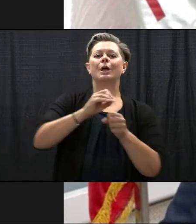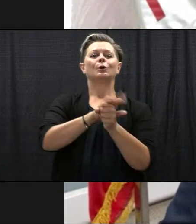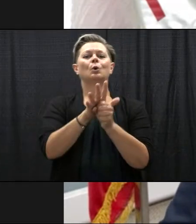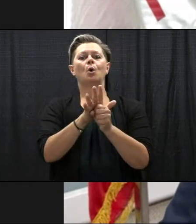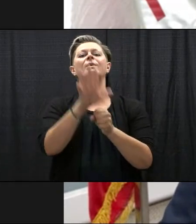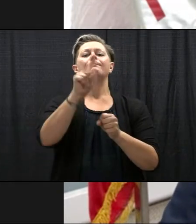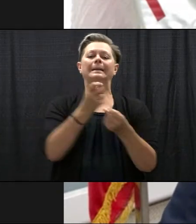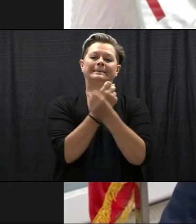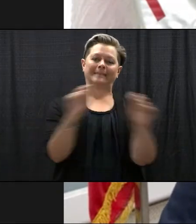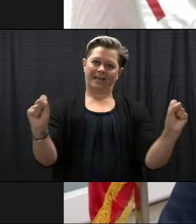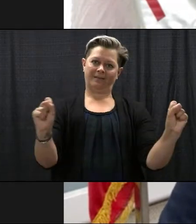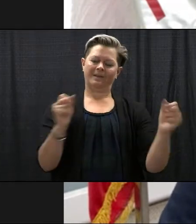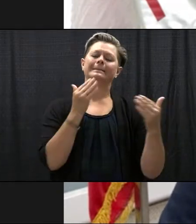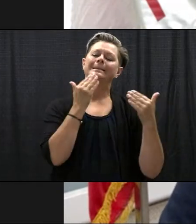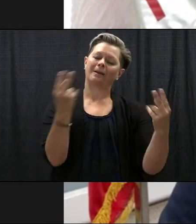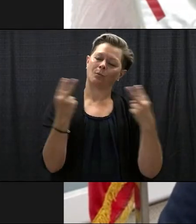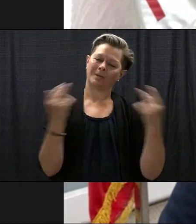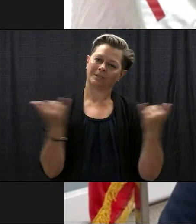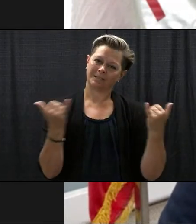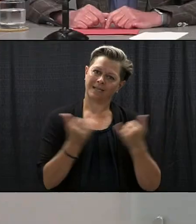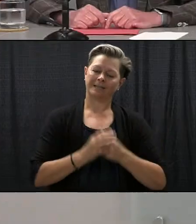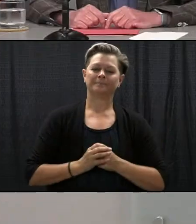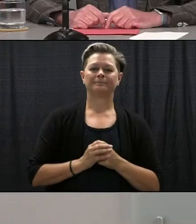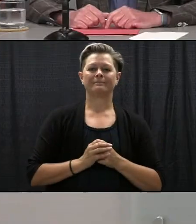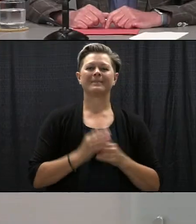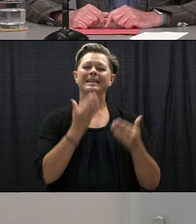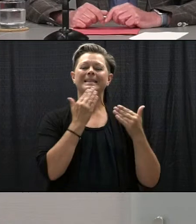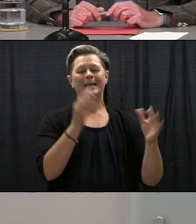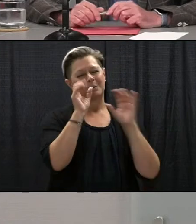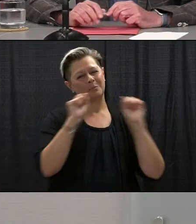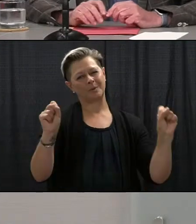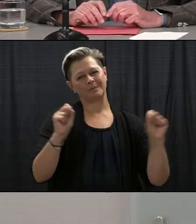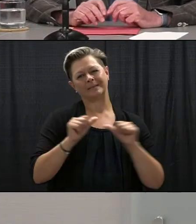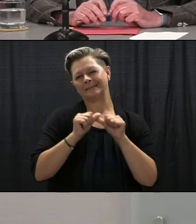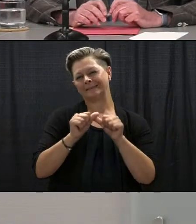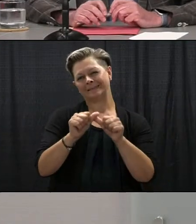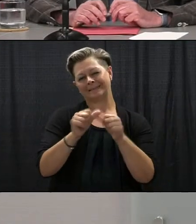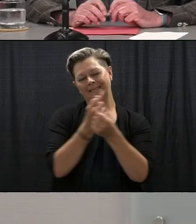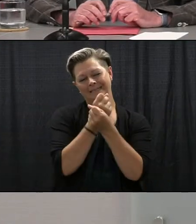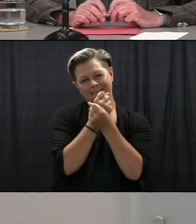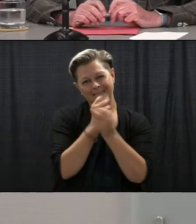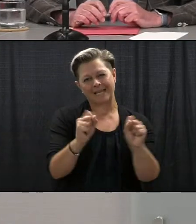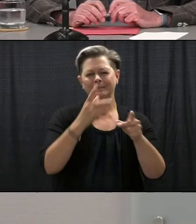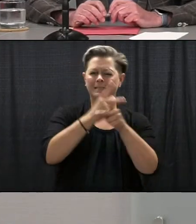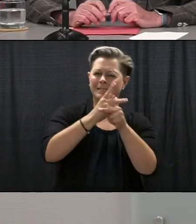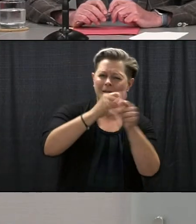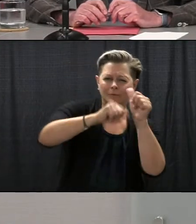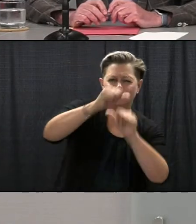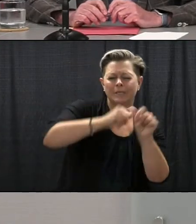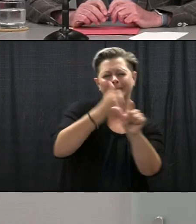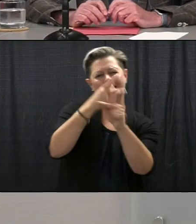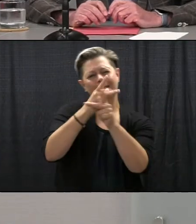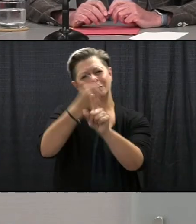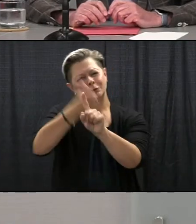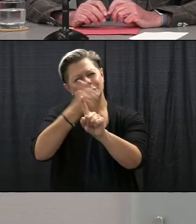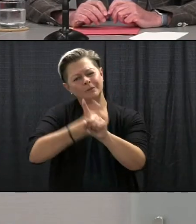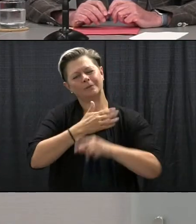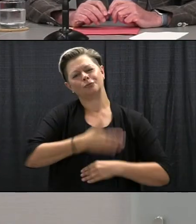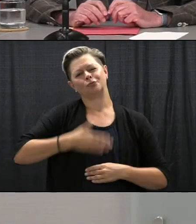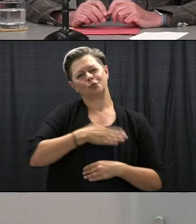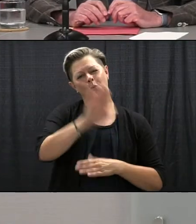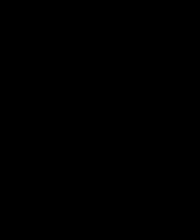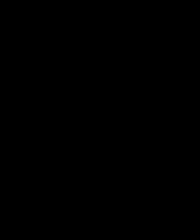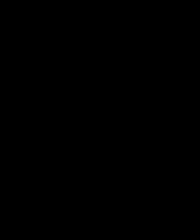today. Thank you, Premier. Stay safe, everyone. Take care of yourselves and each other, and enjoy the rest of your day.